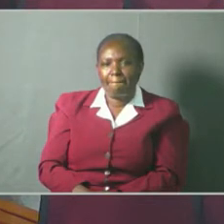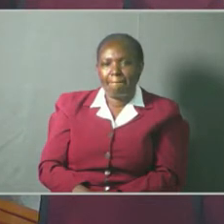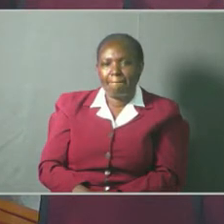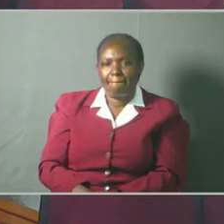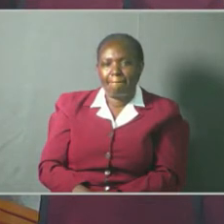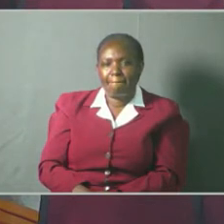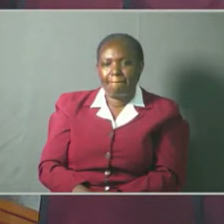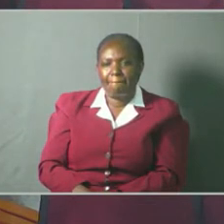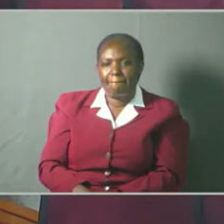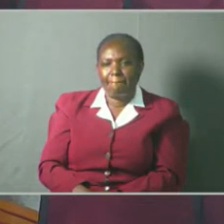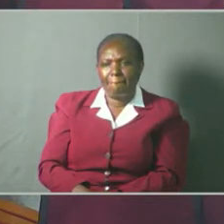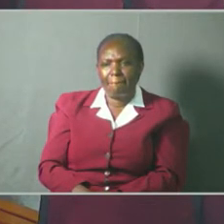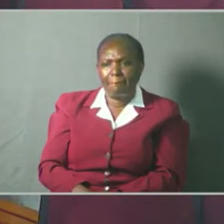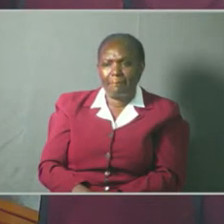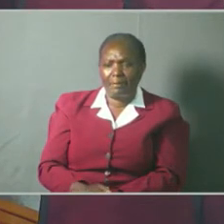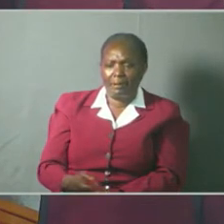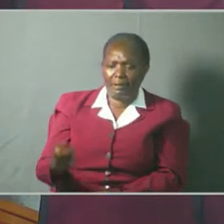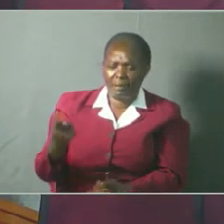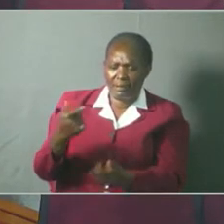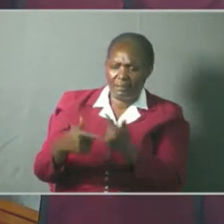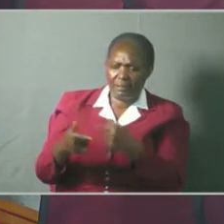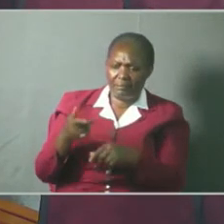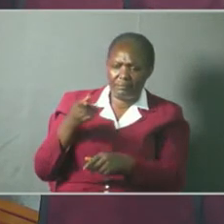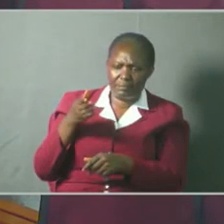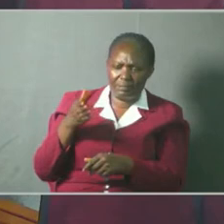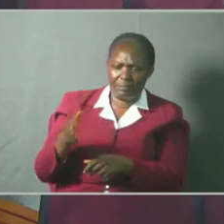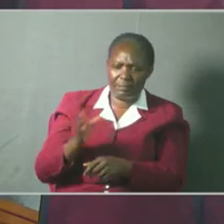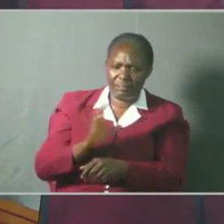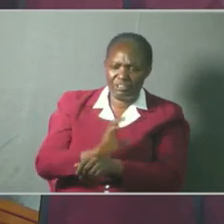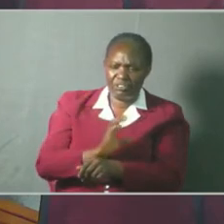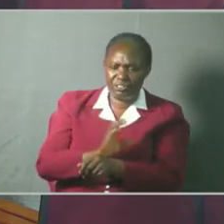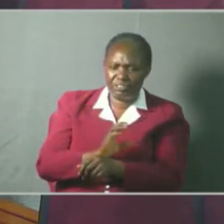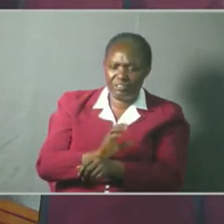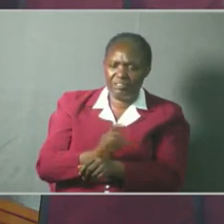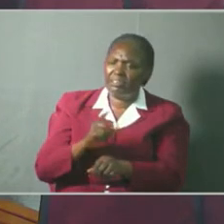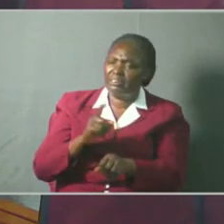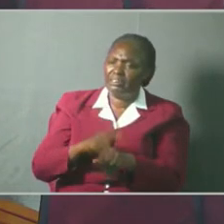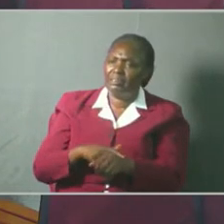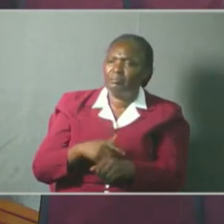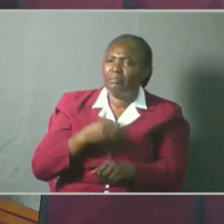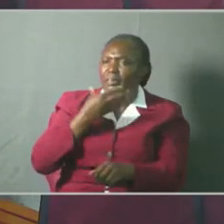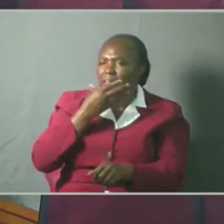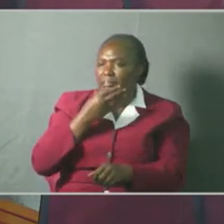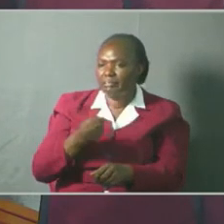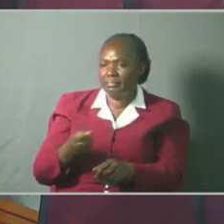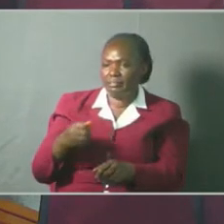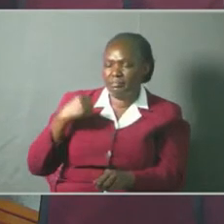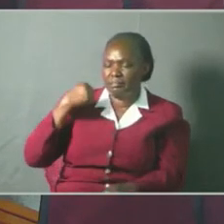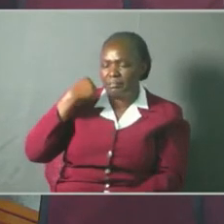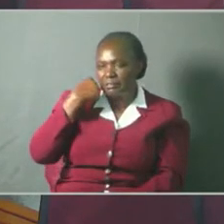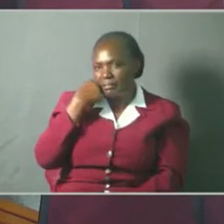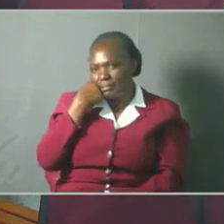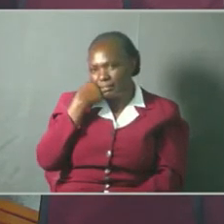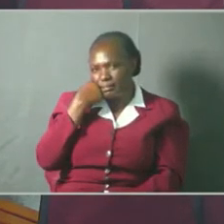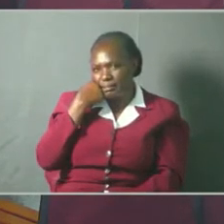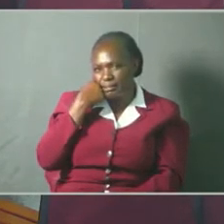Dance. I came to this old church home that my father was sick for was an attack of